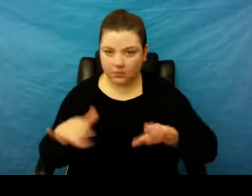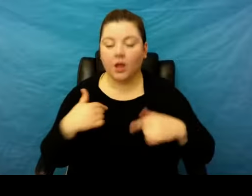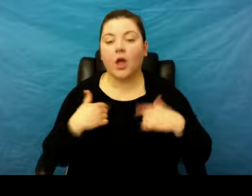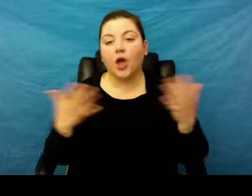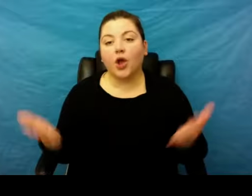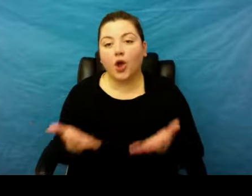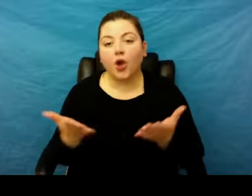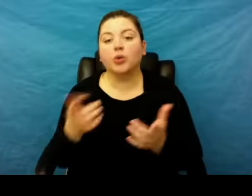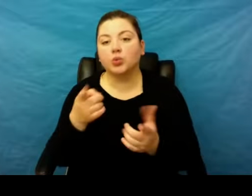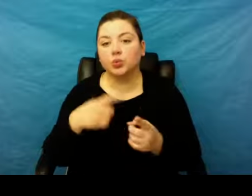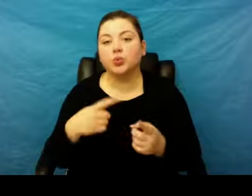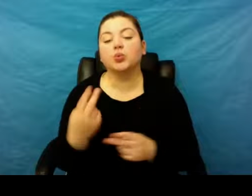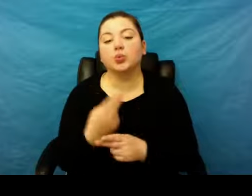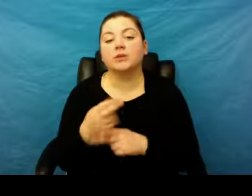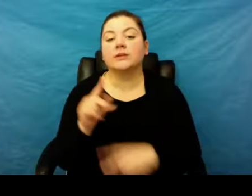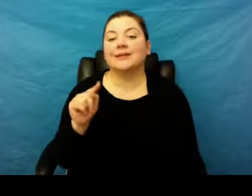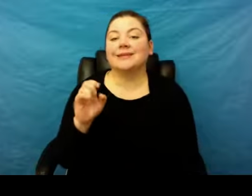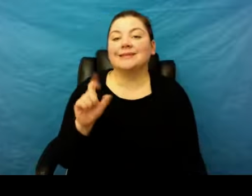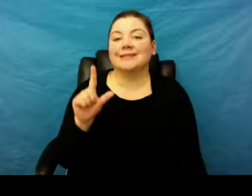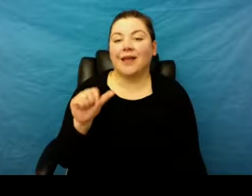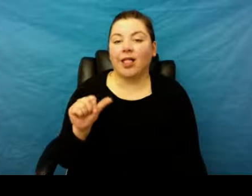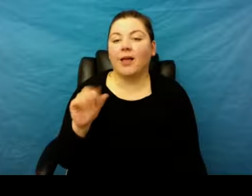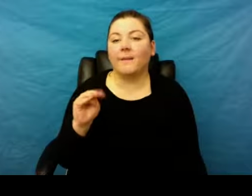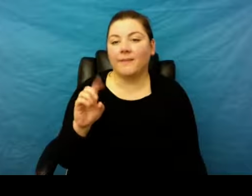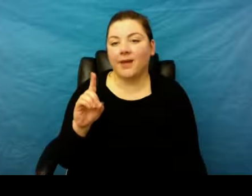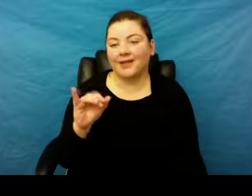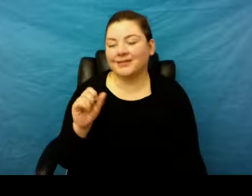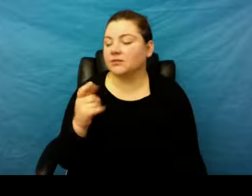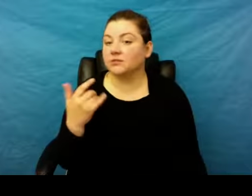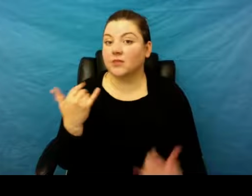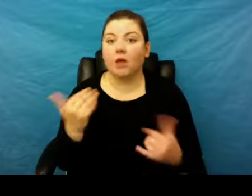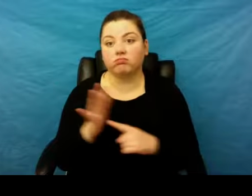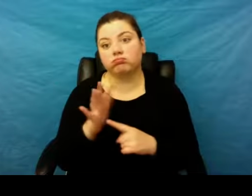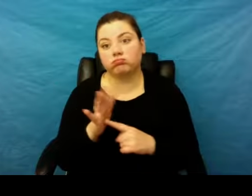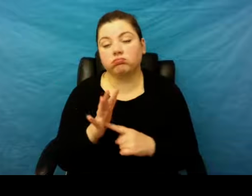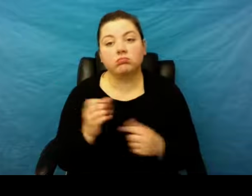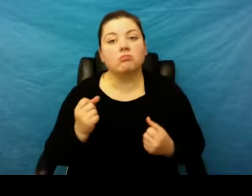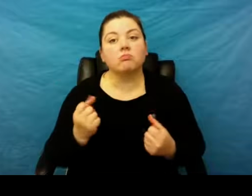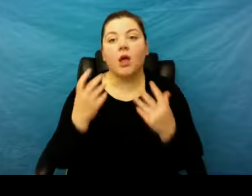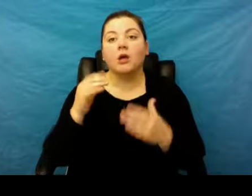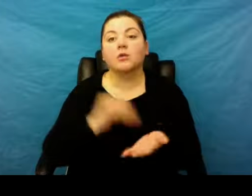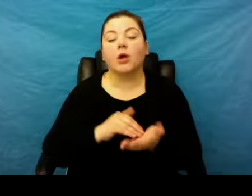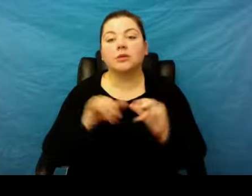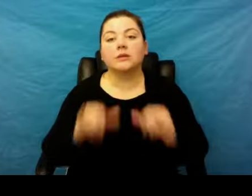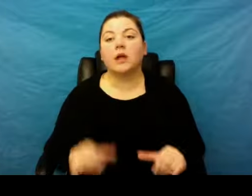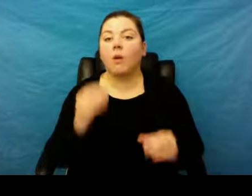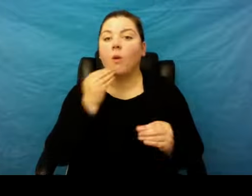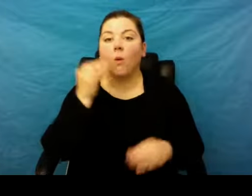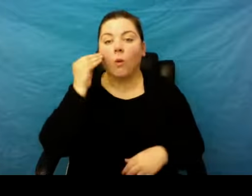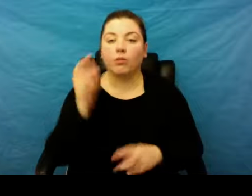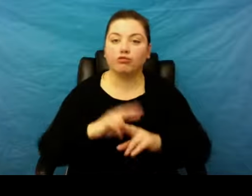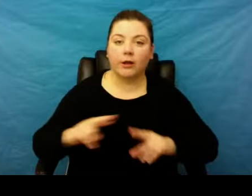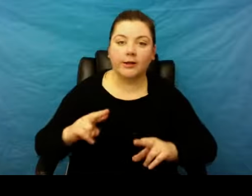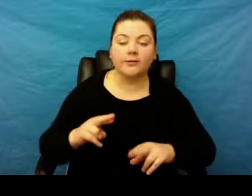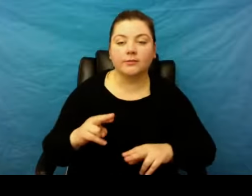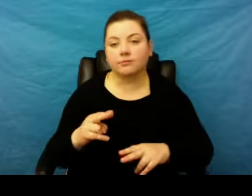use telemedicine, which is completely rampant right now because we have a ton of doctors who are at home and will take your call over the